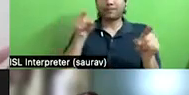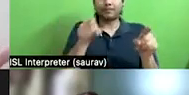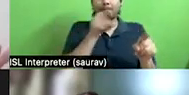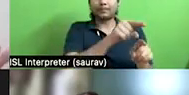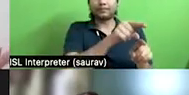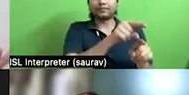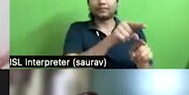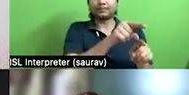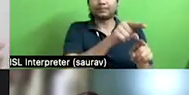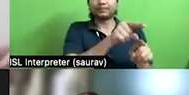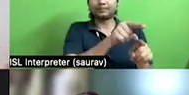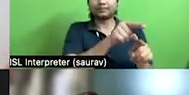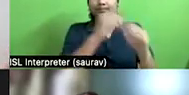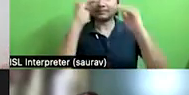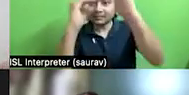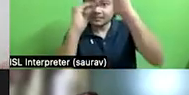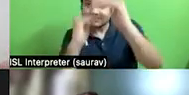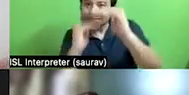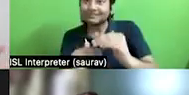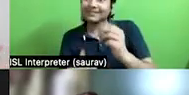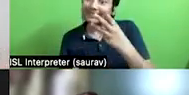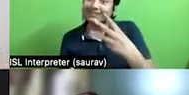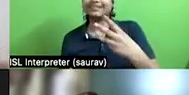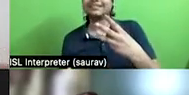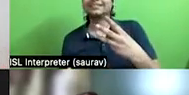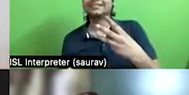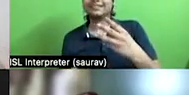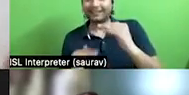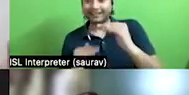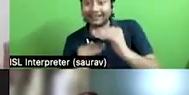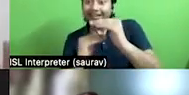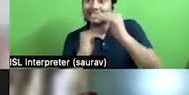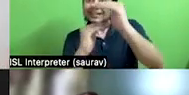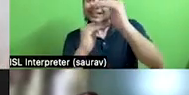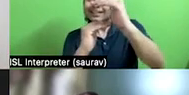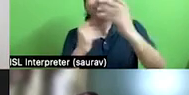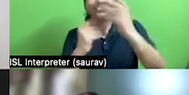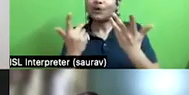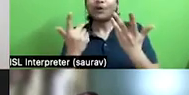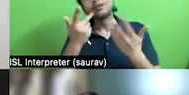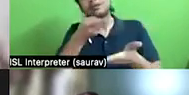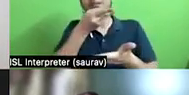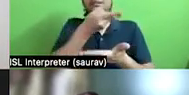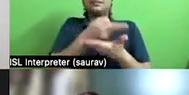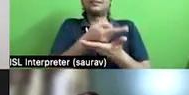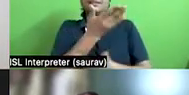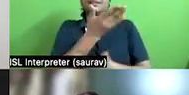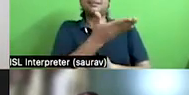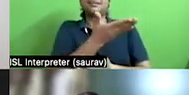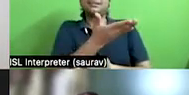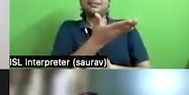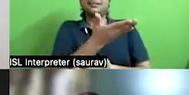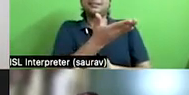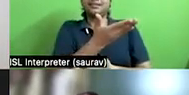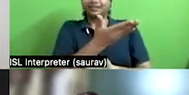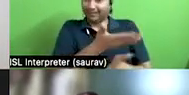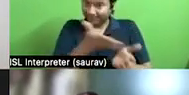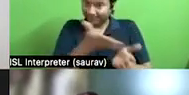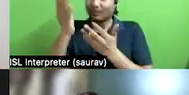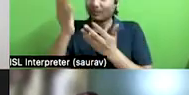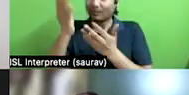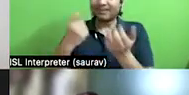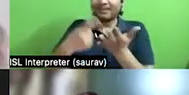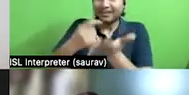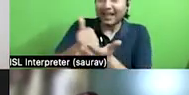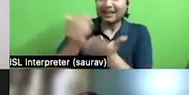It's very understandable that the spinal cord injured person may not finally go to that hospital, get that rehab.